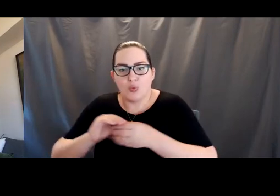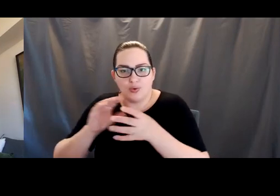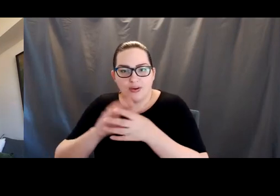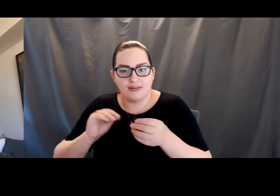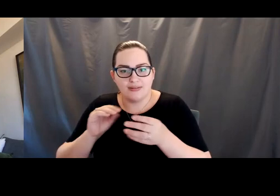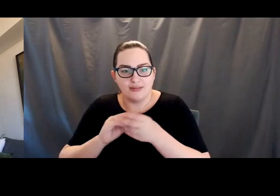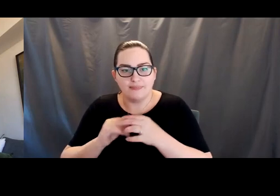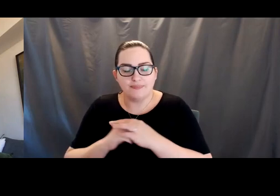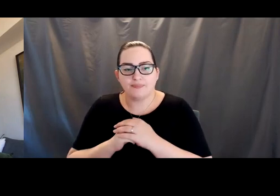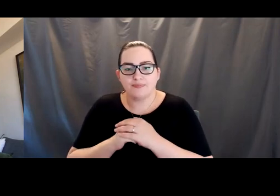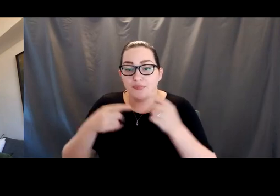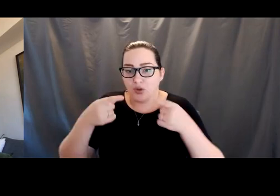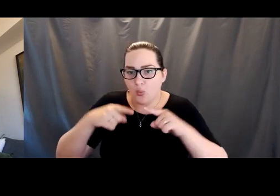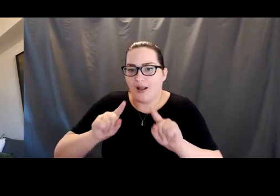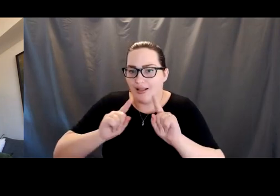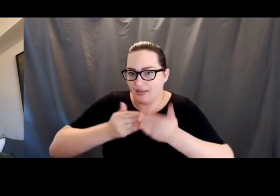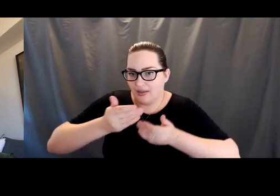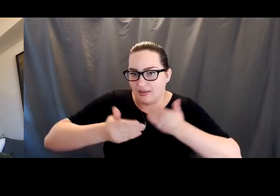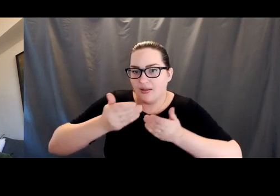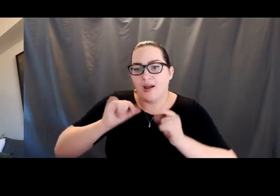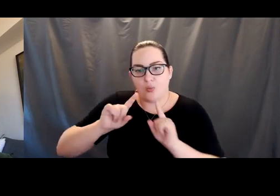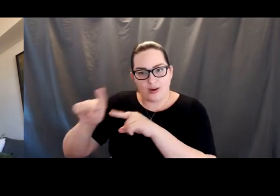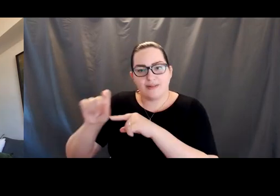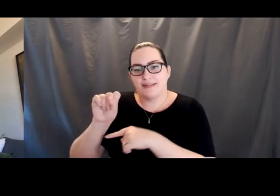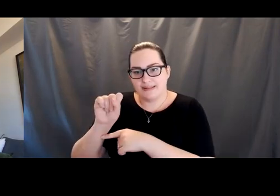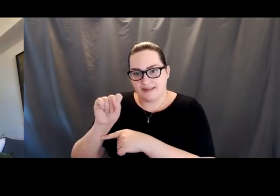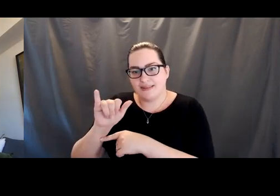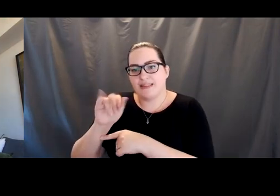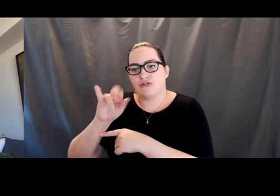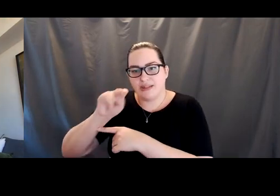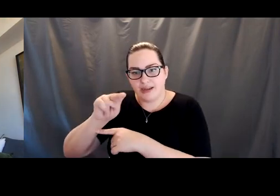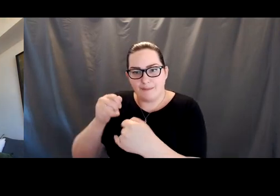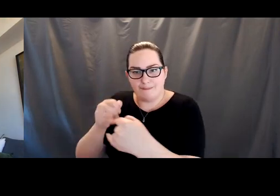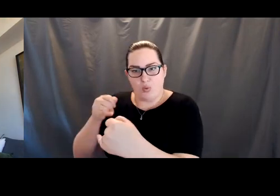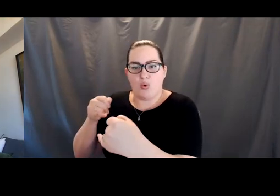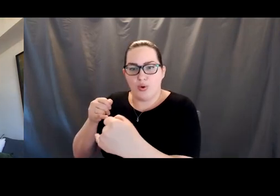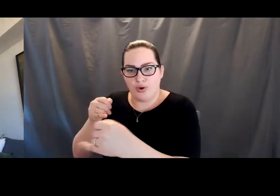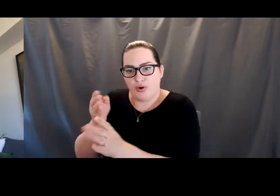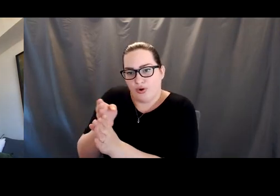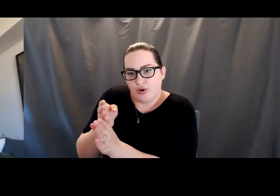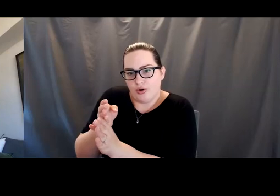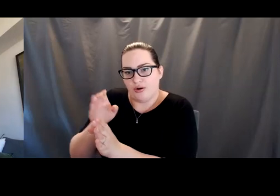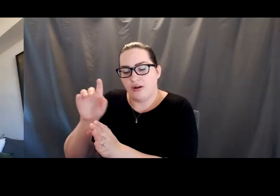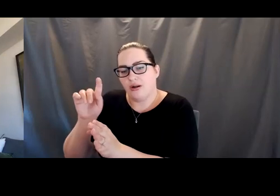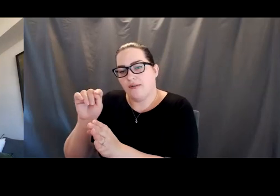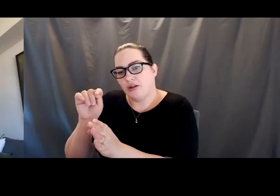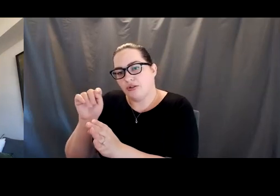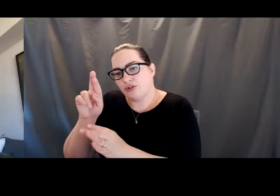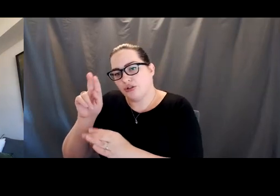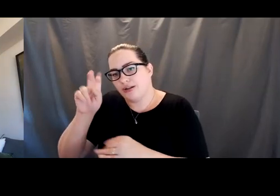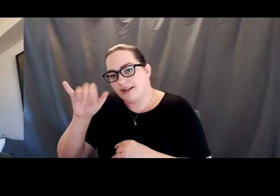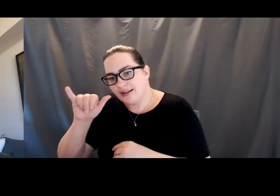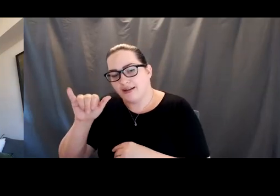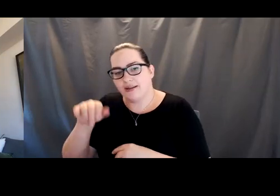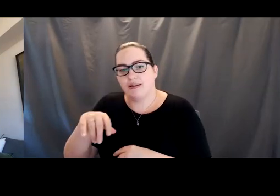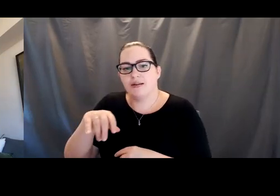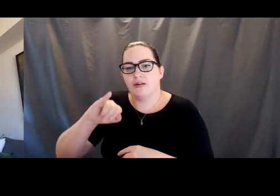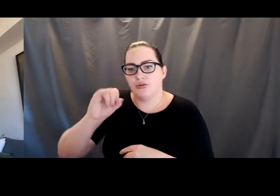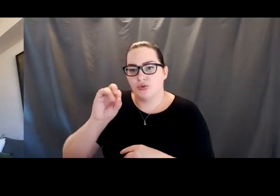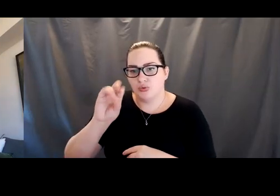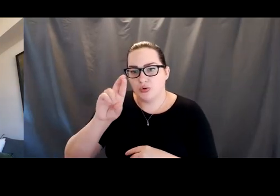Syrian border a few times. So on the border with Turkey, Jordan, Lebanon, and